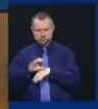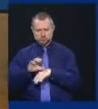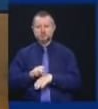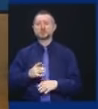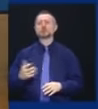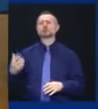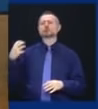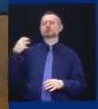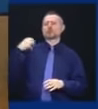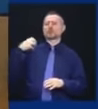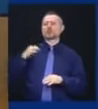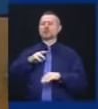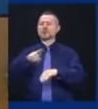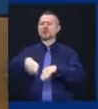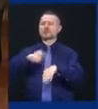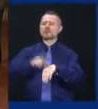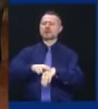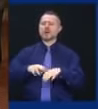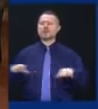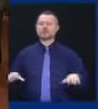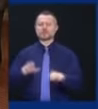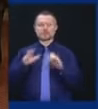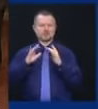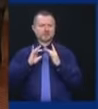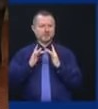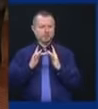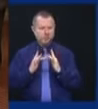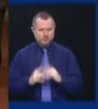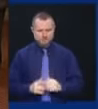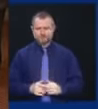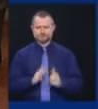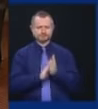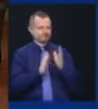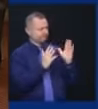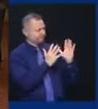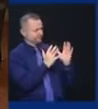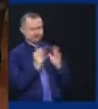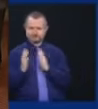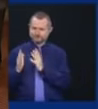done phenomenal work. Let's give him a round of applause for all his good help.